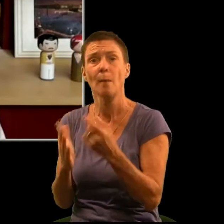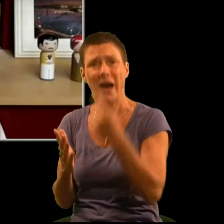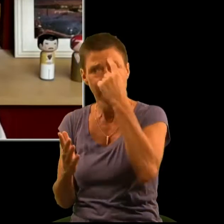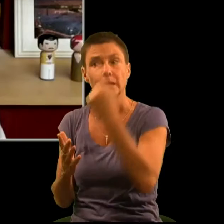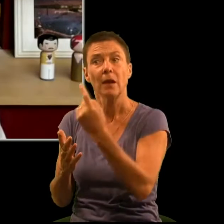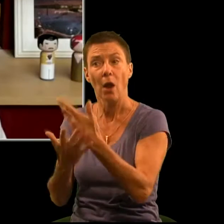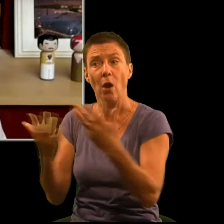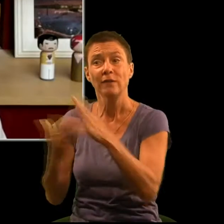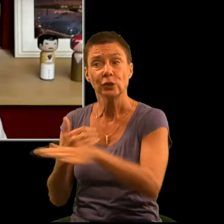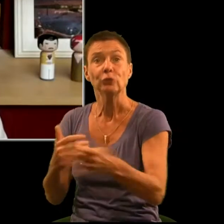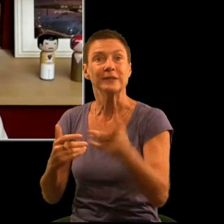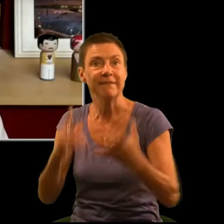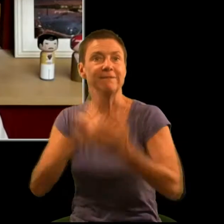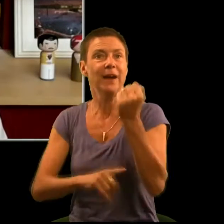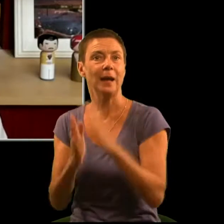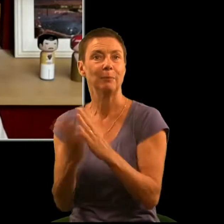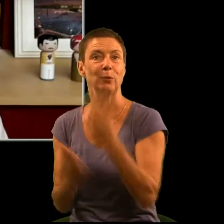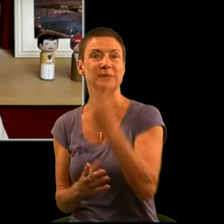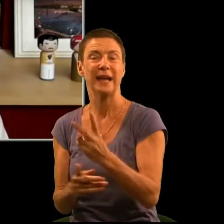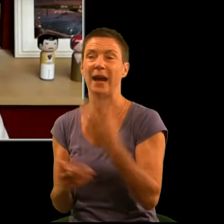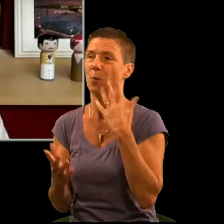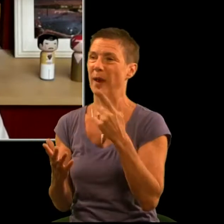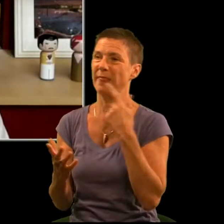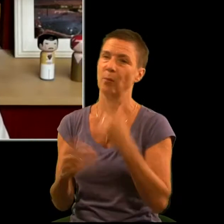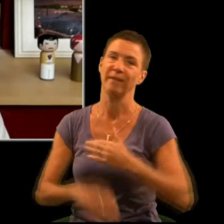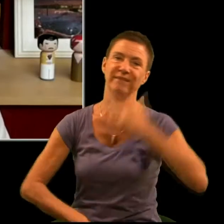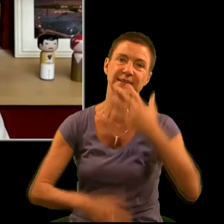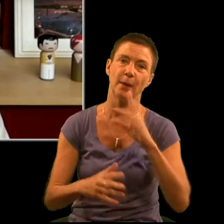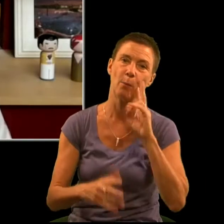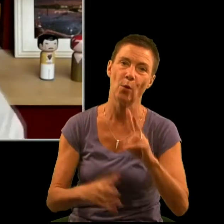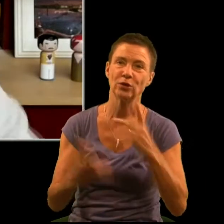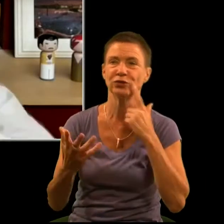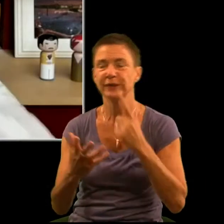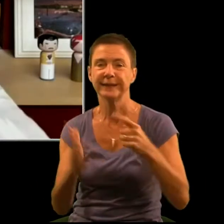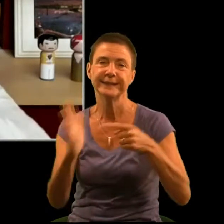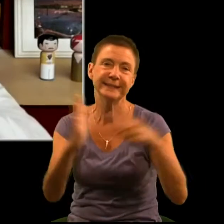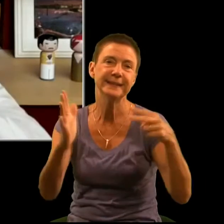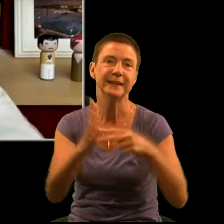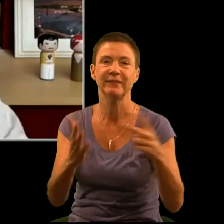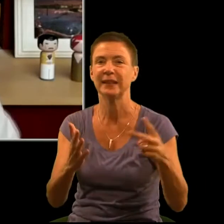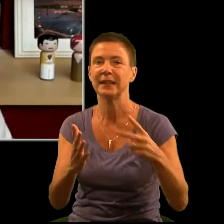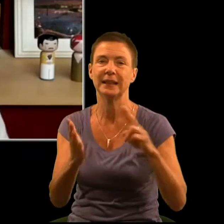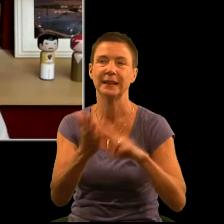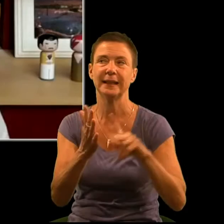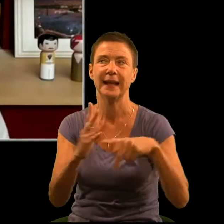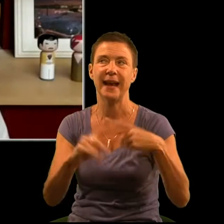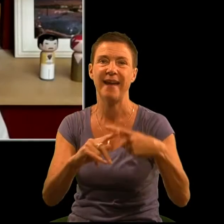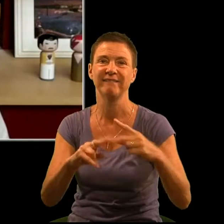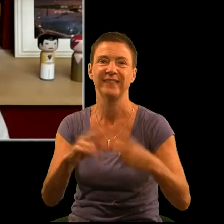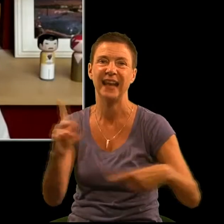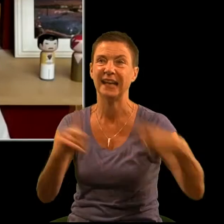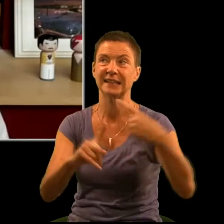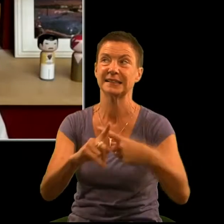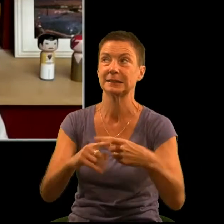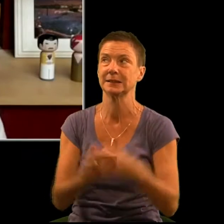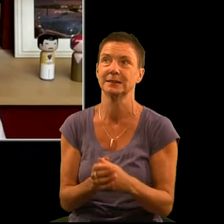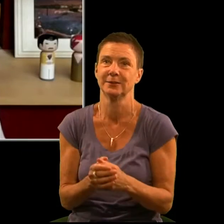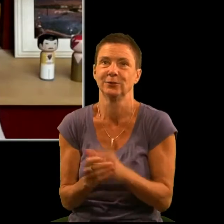up on some of the streaming channels, Netflix, then they